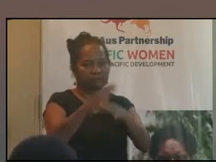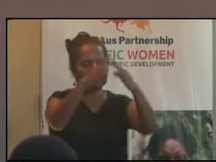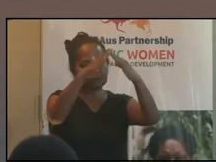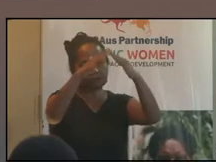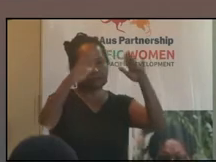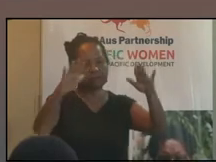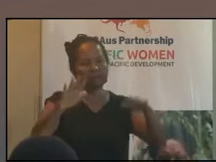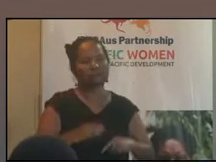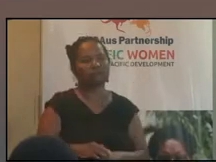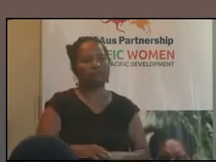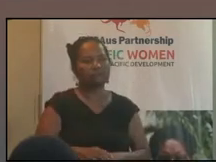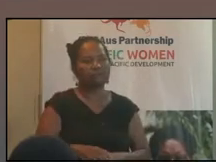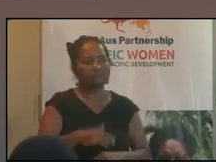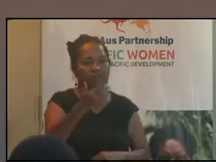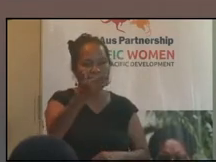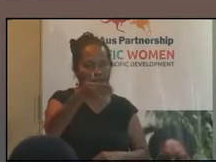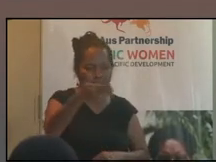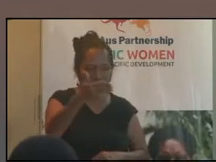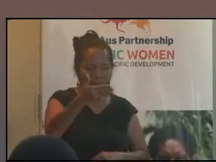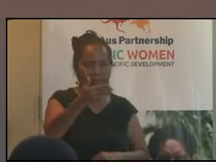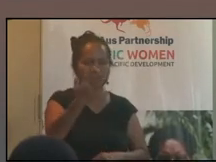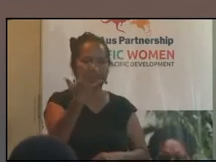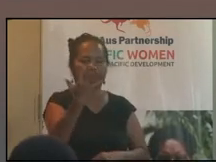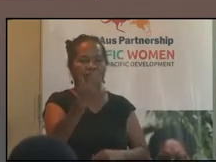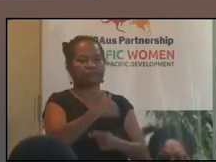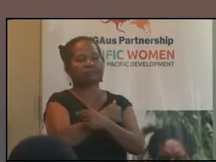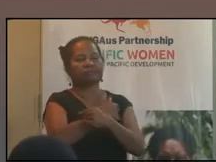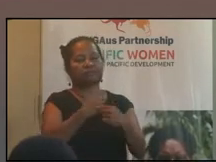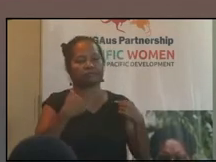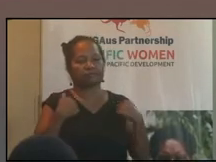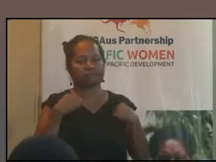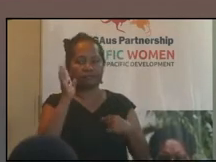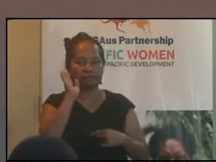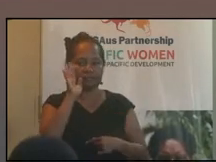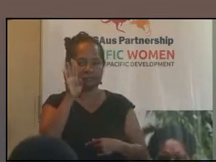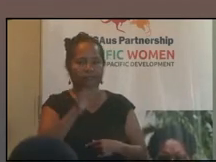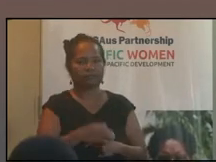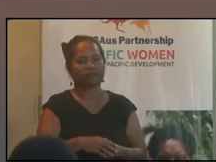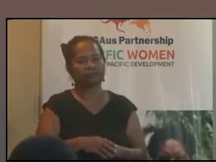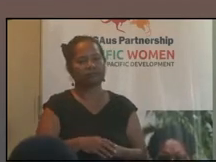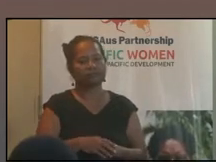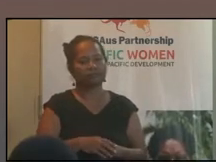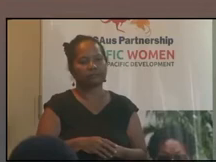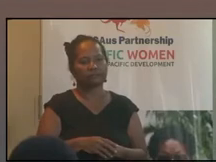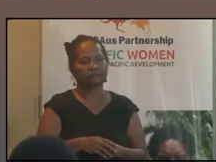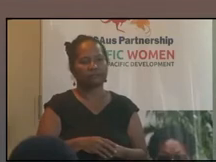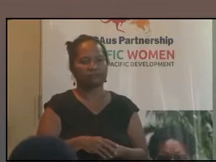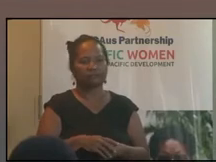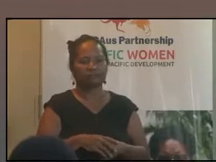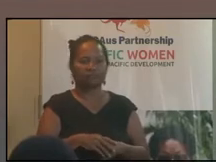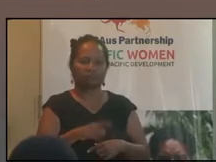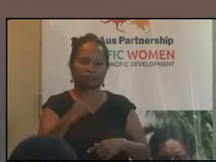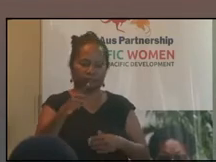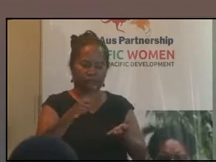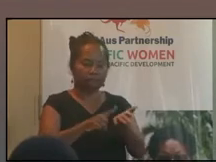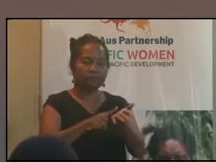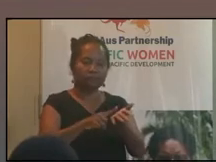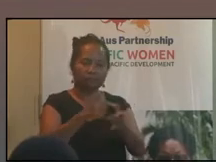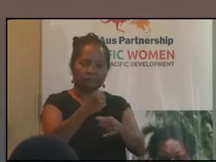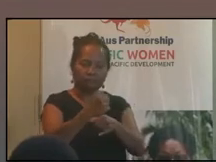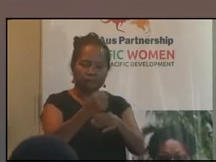Since 1995, we have had women leaders at the world level, to LLG, and to provincial